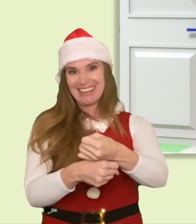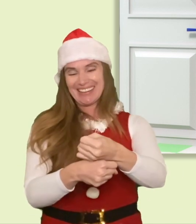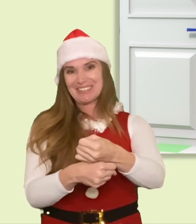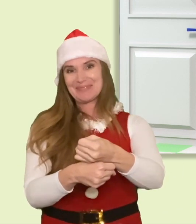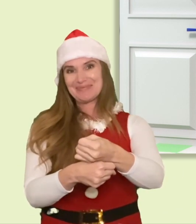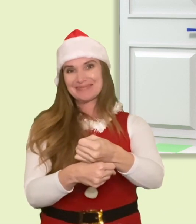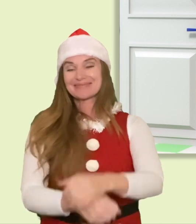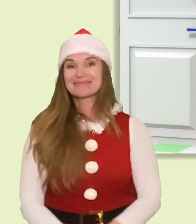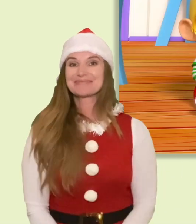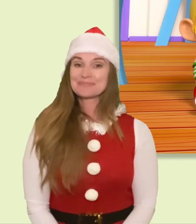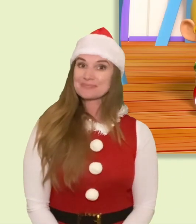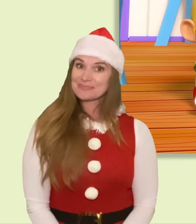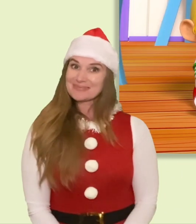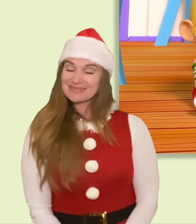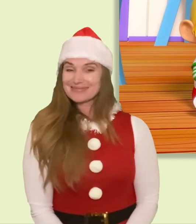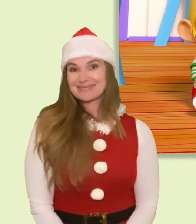New Year.